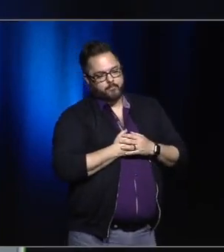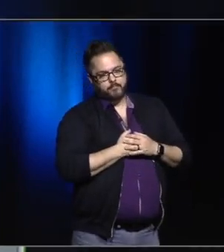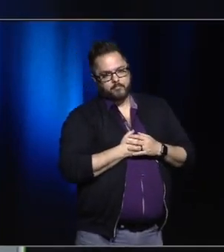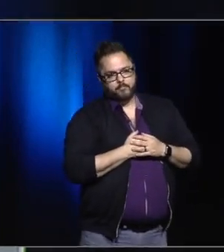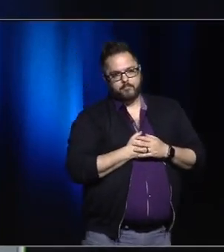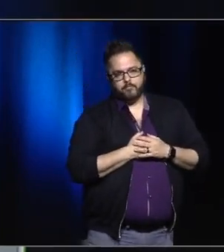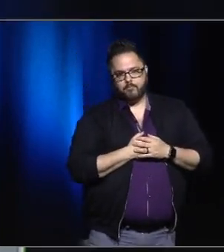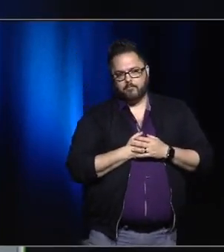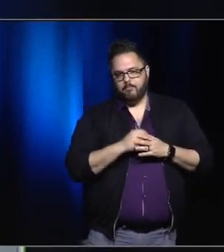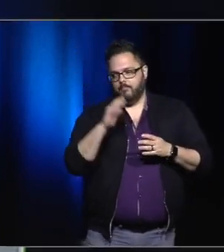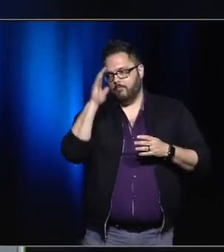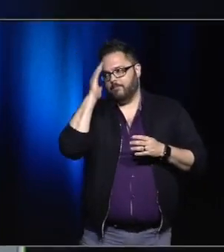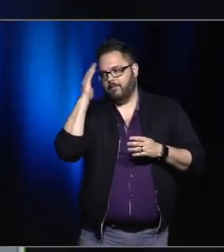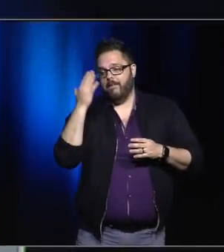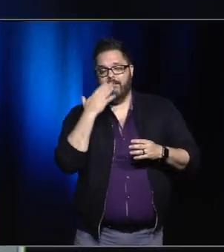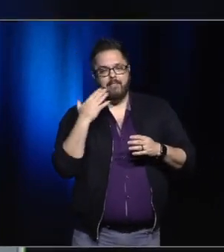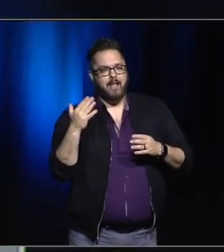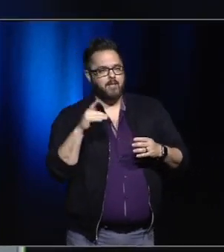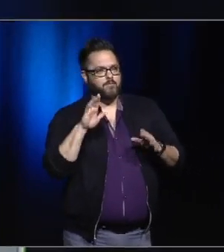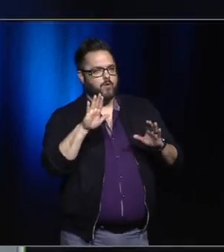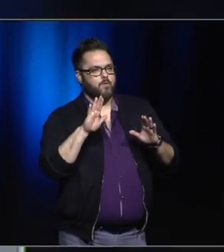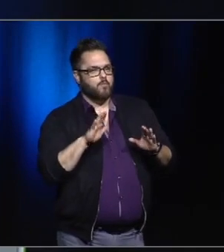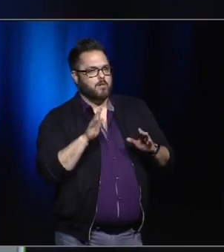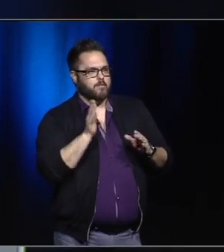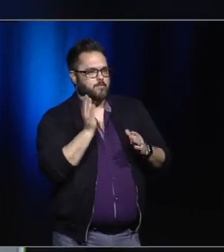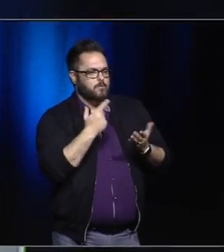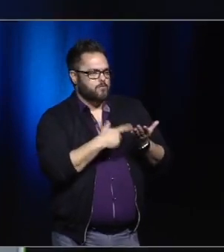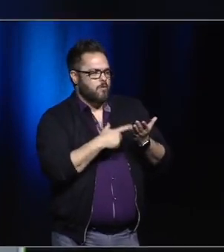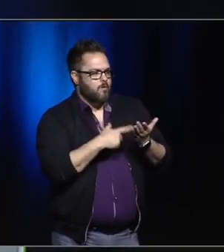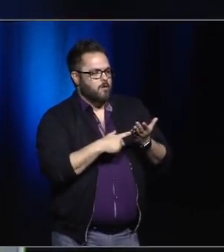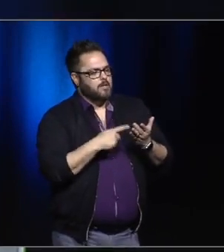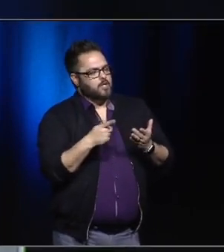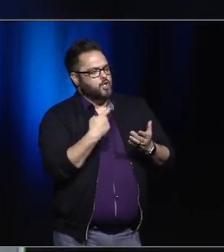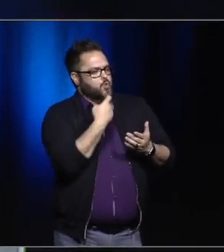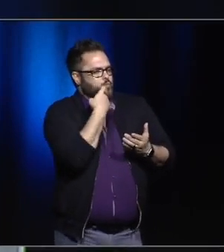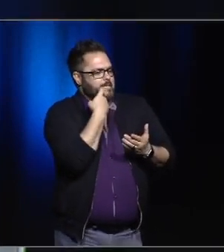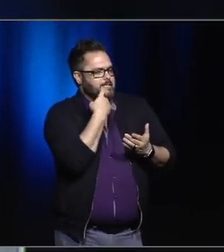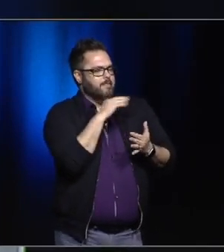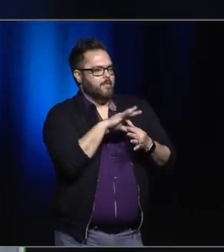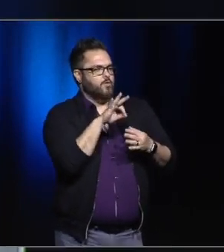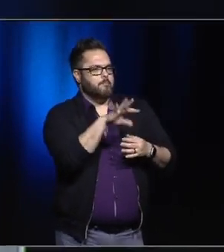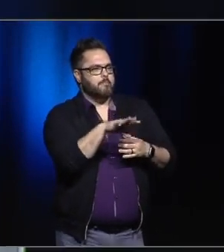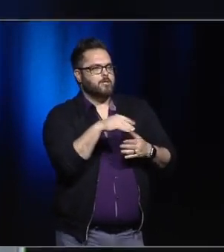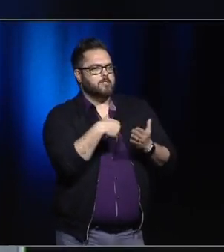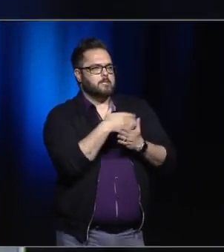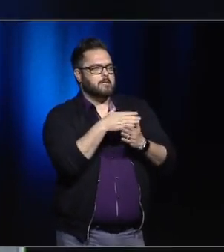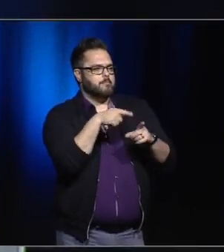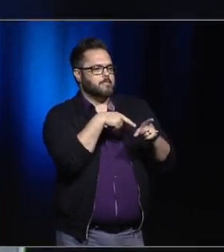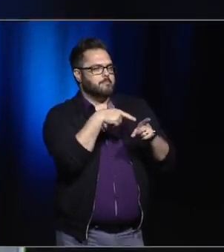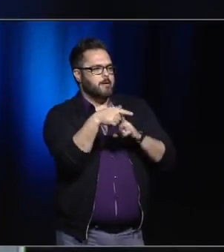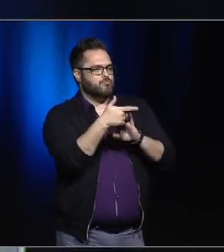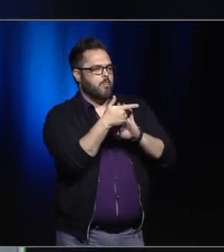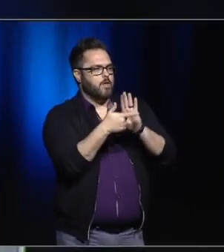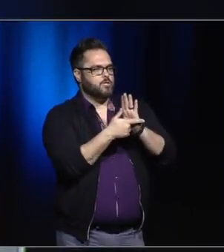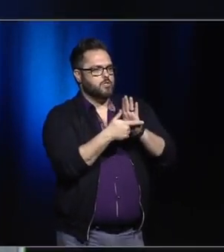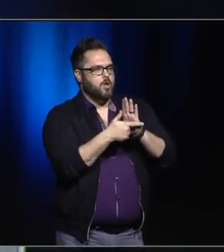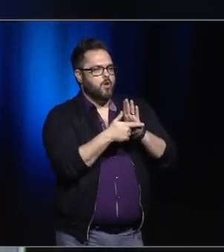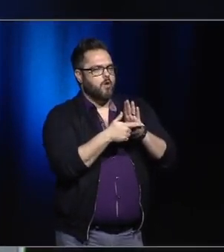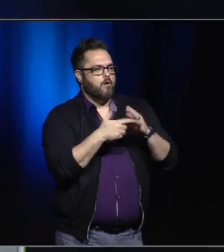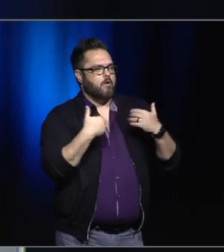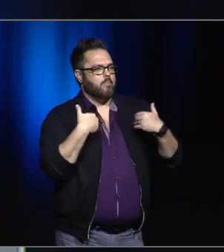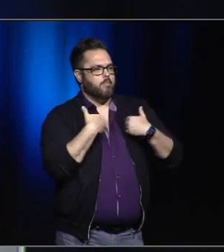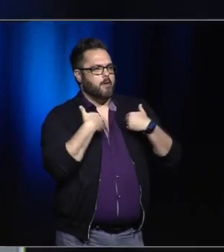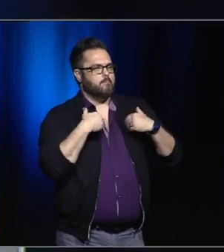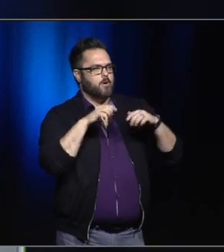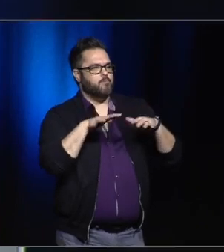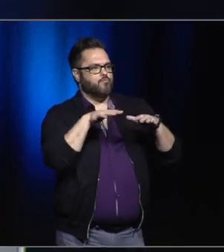Hi, thanks for your really moving talk. Thank you. You mentioned some specialised legislation, the Marine Mammal Protection